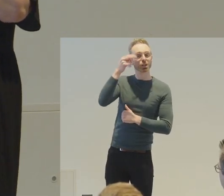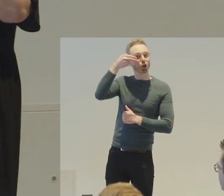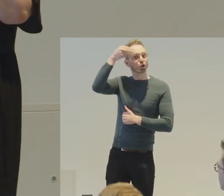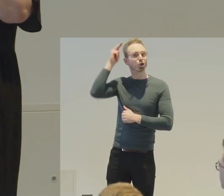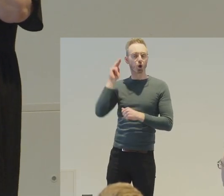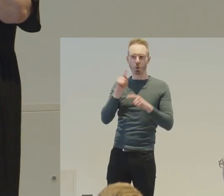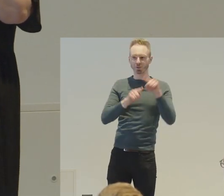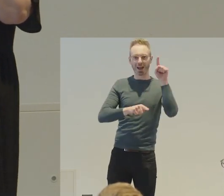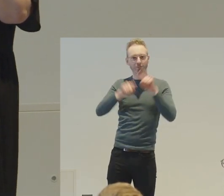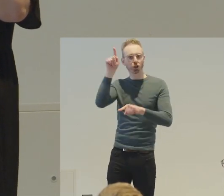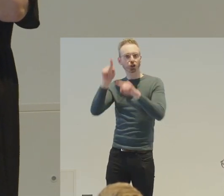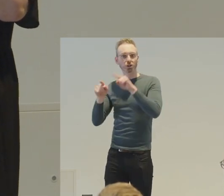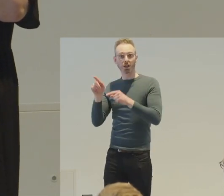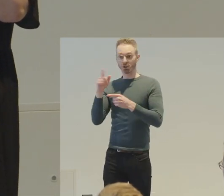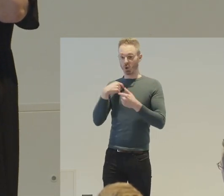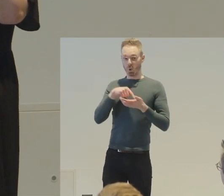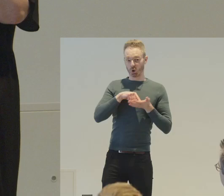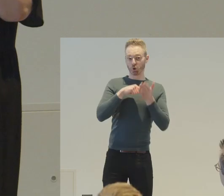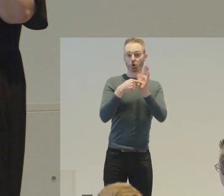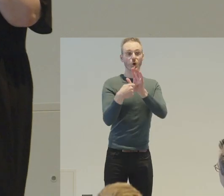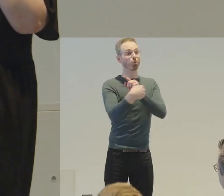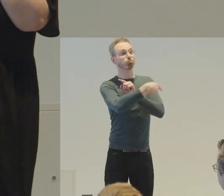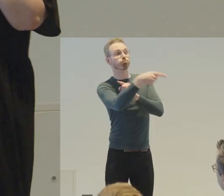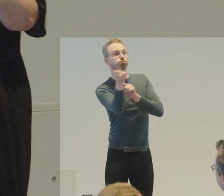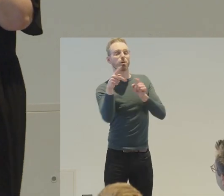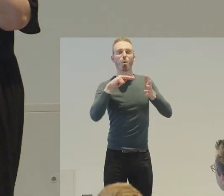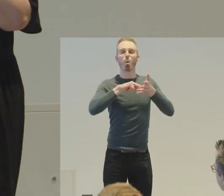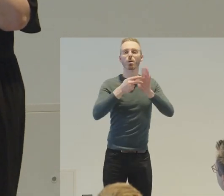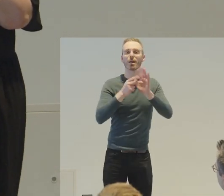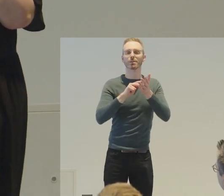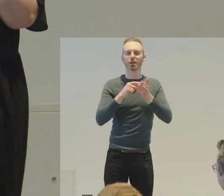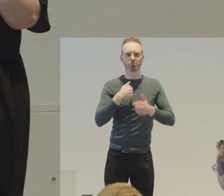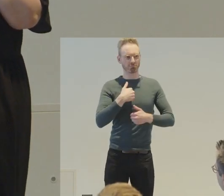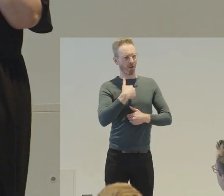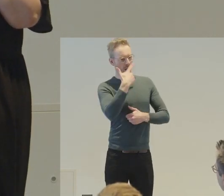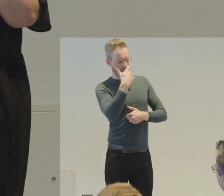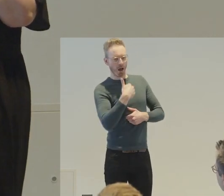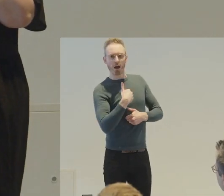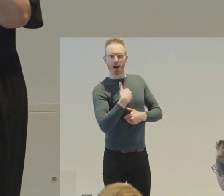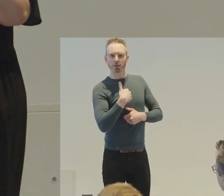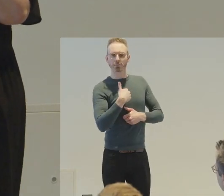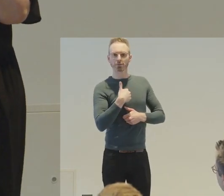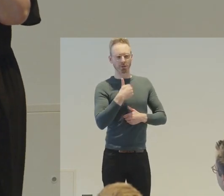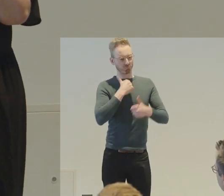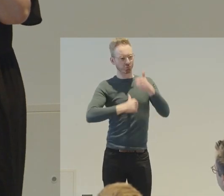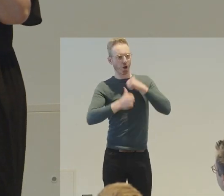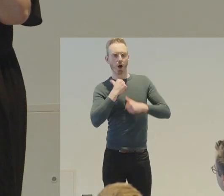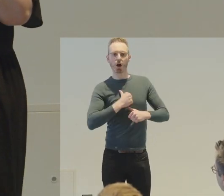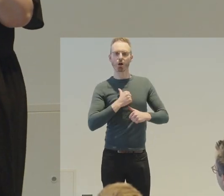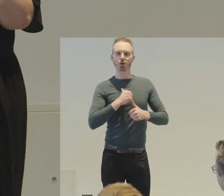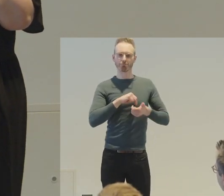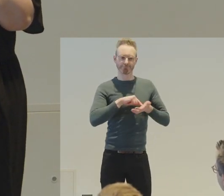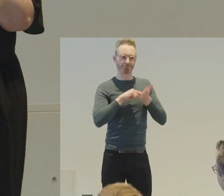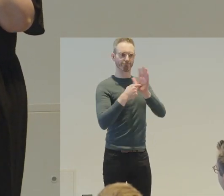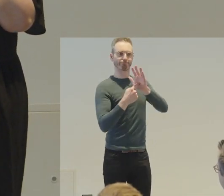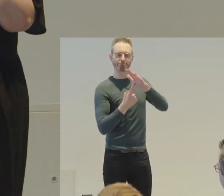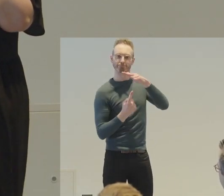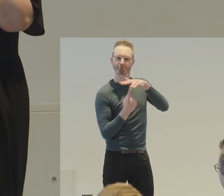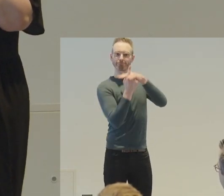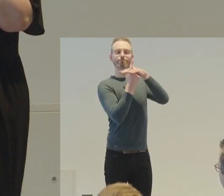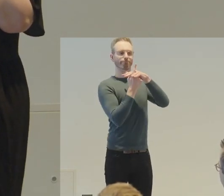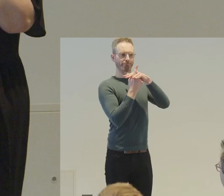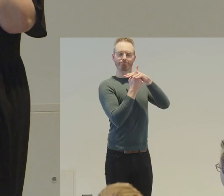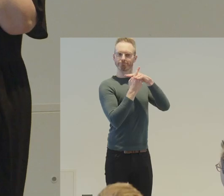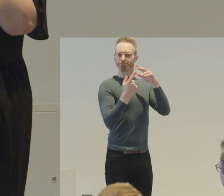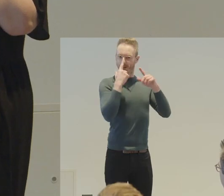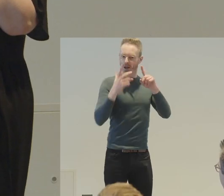doing an amazing job. And they're able to see that, and kind of that raises aspirations, and